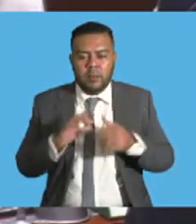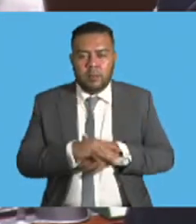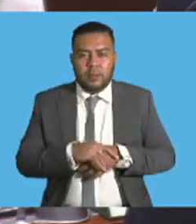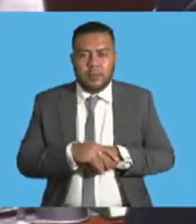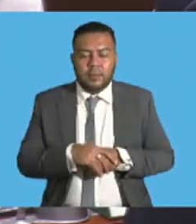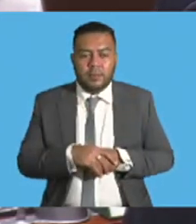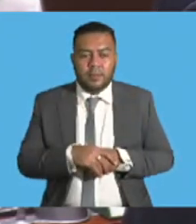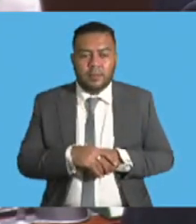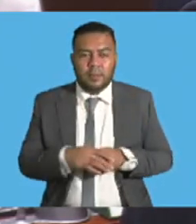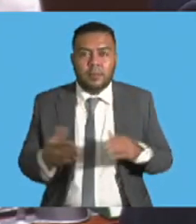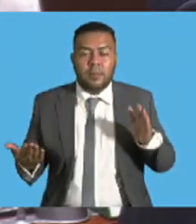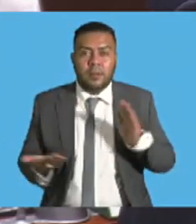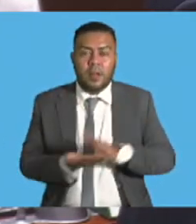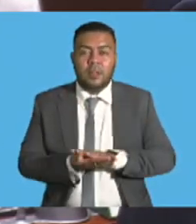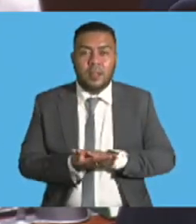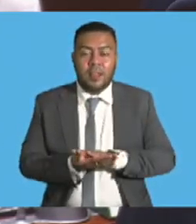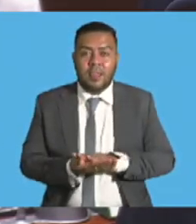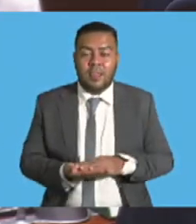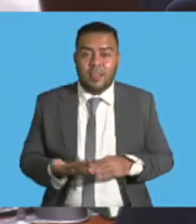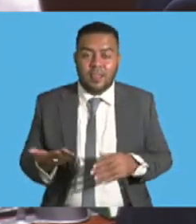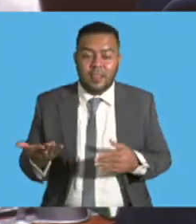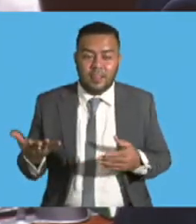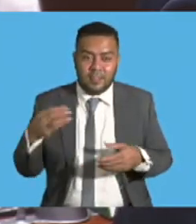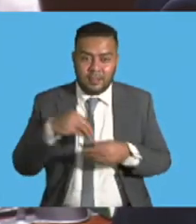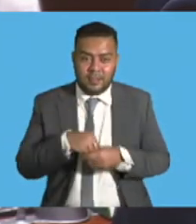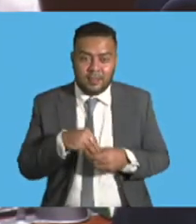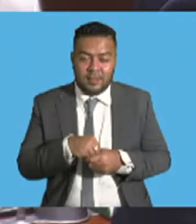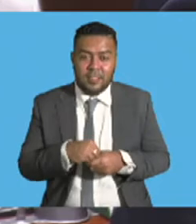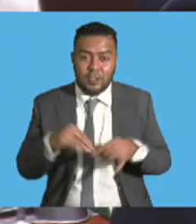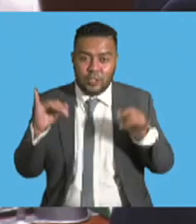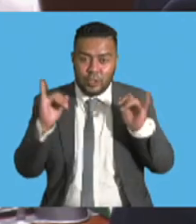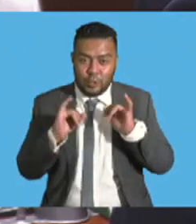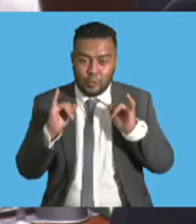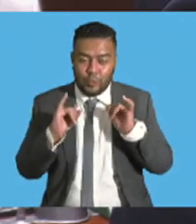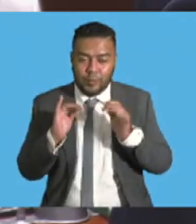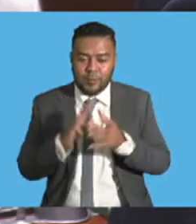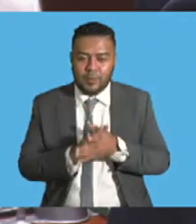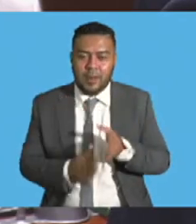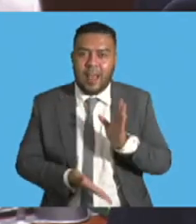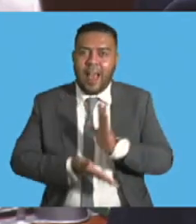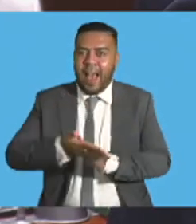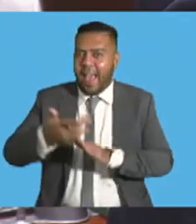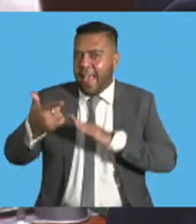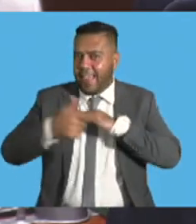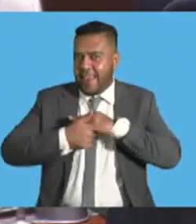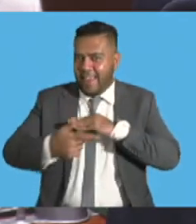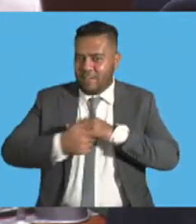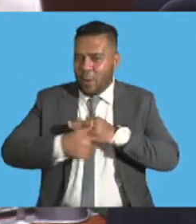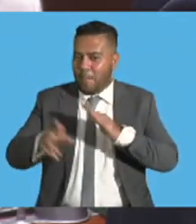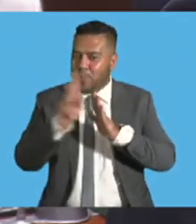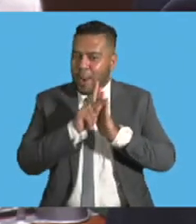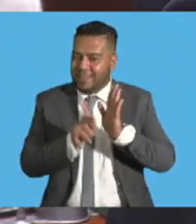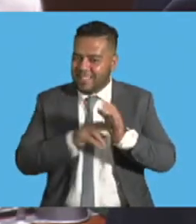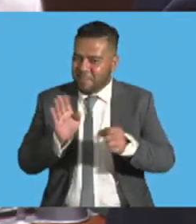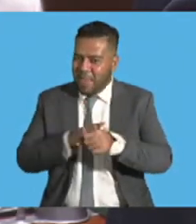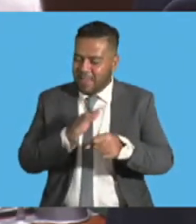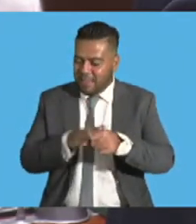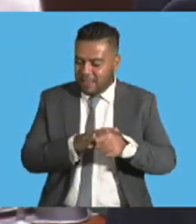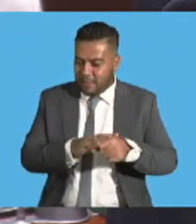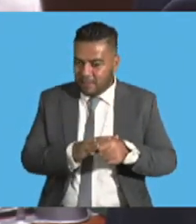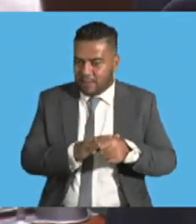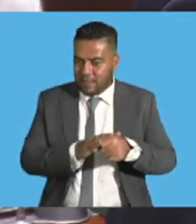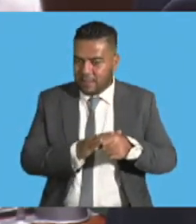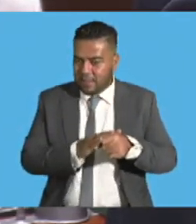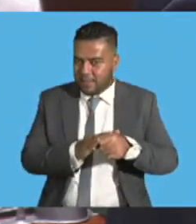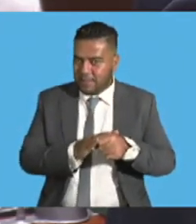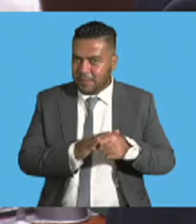the Council chairmanship tabulates these issues at this high-level policy-making arena. Mr. Speaker,